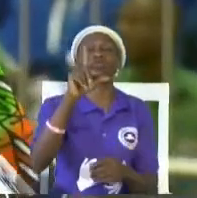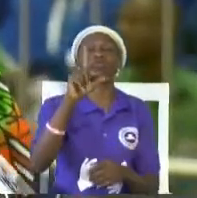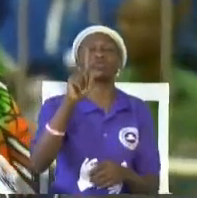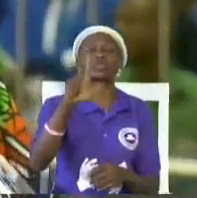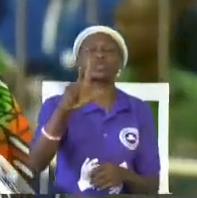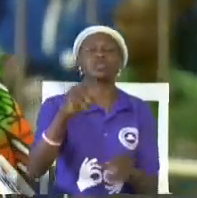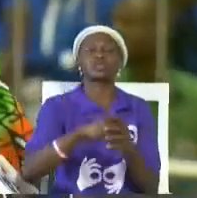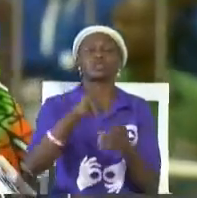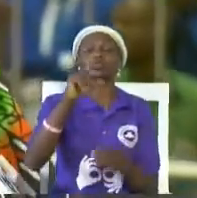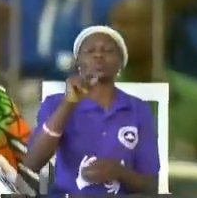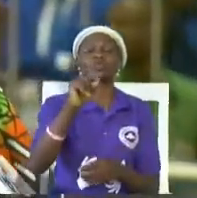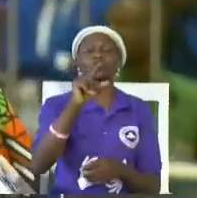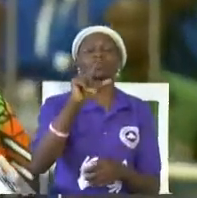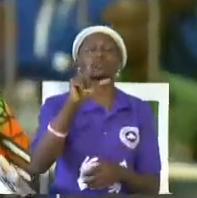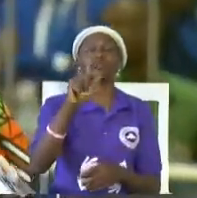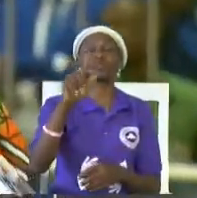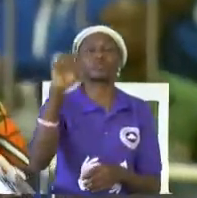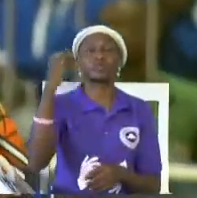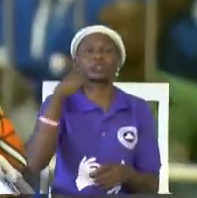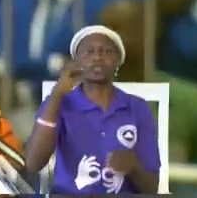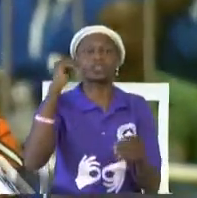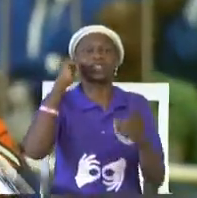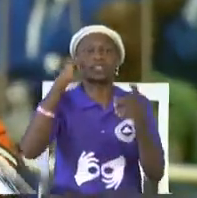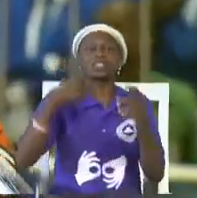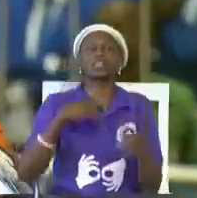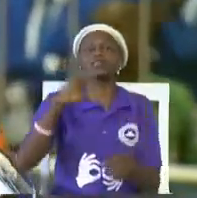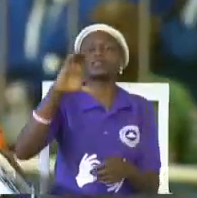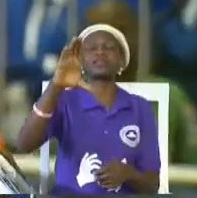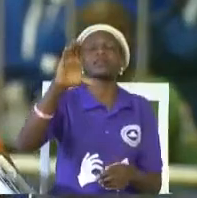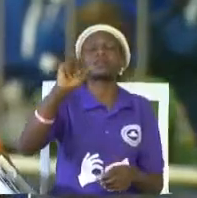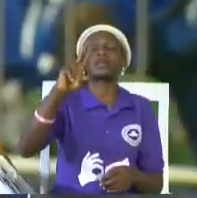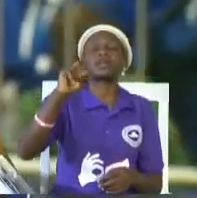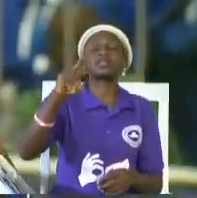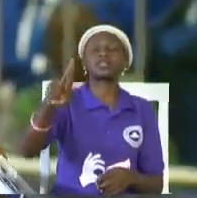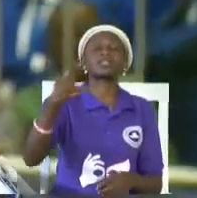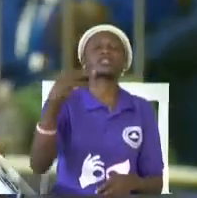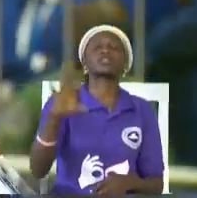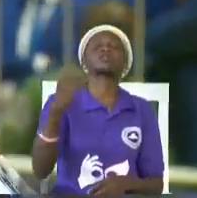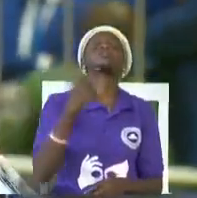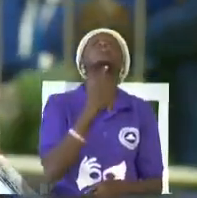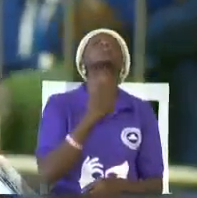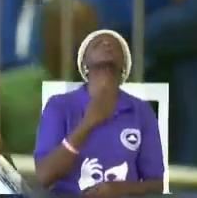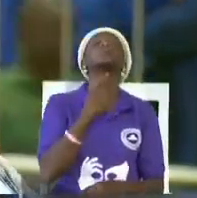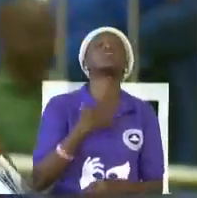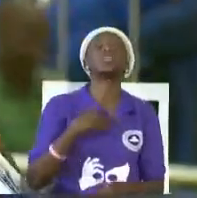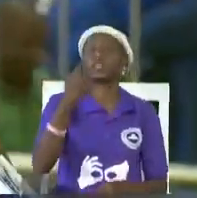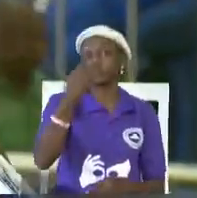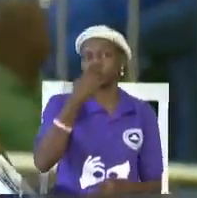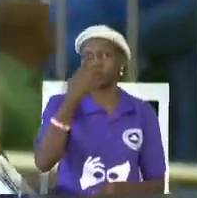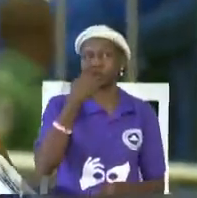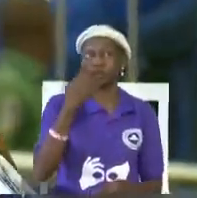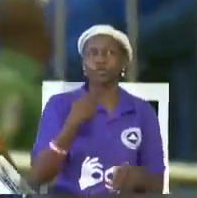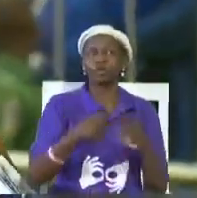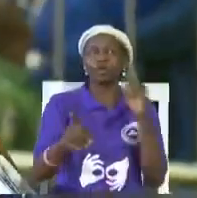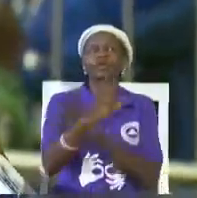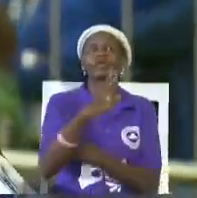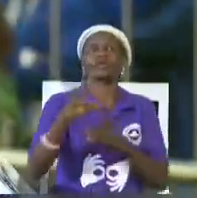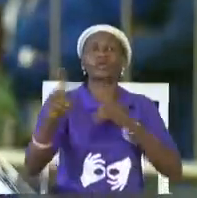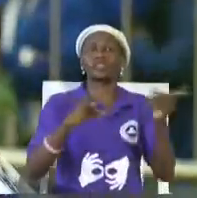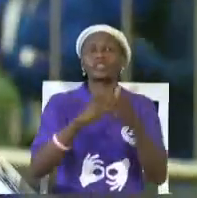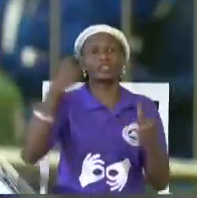2021, I was diagnosed of cancer of the throat and the nose. And the Almighty God did it for